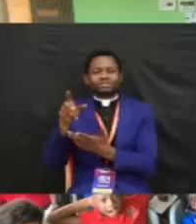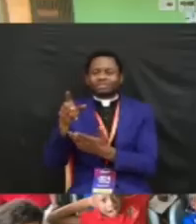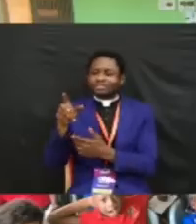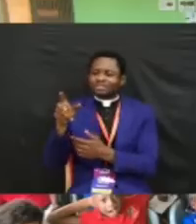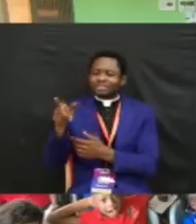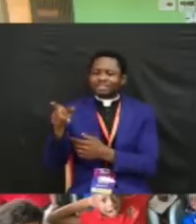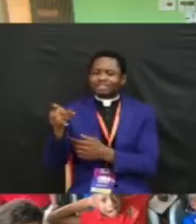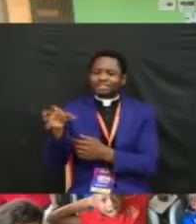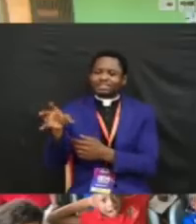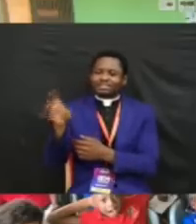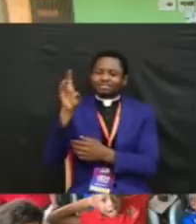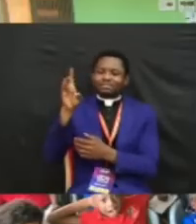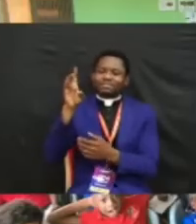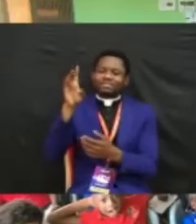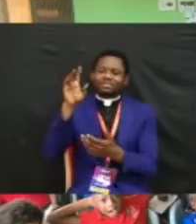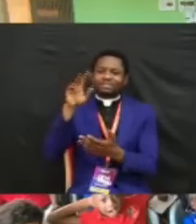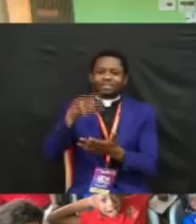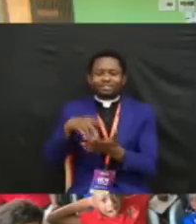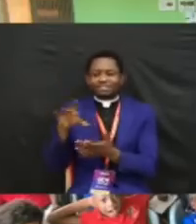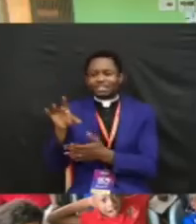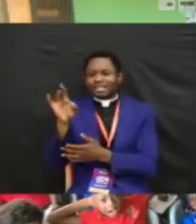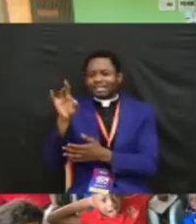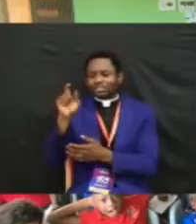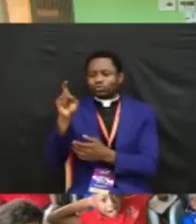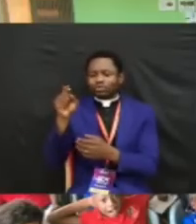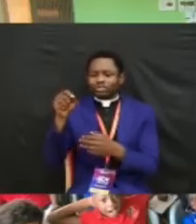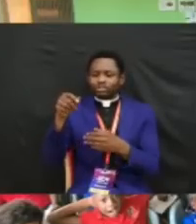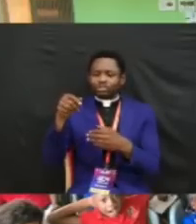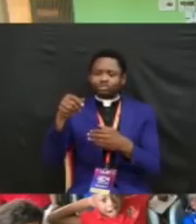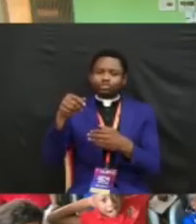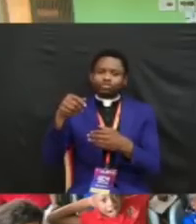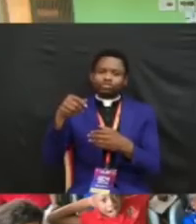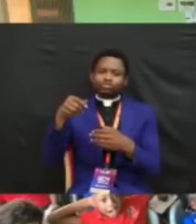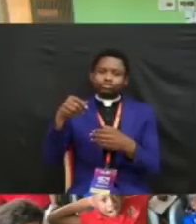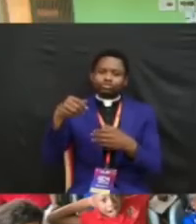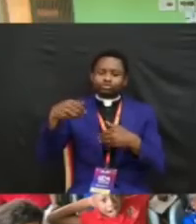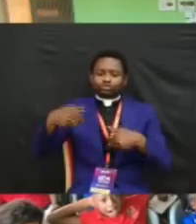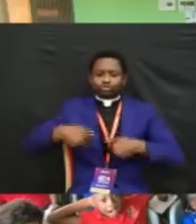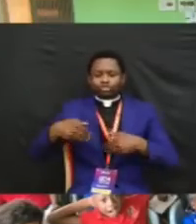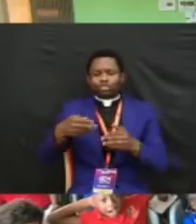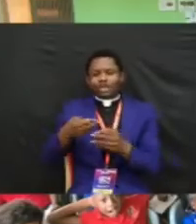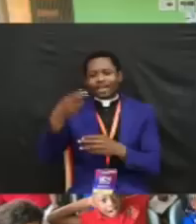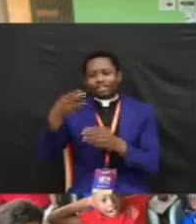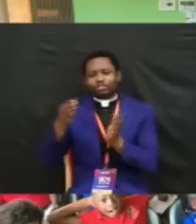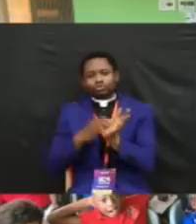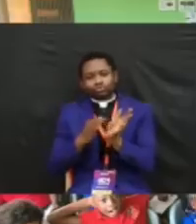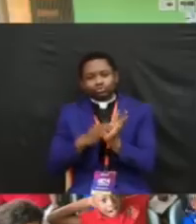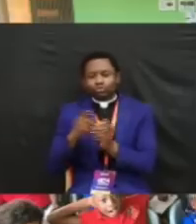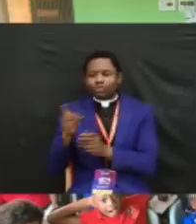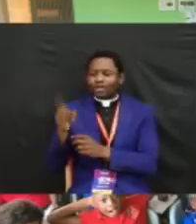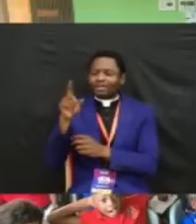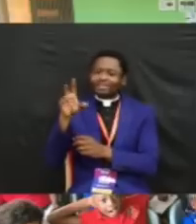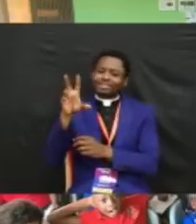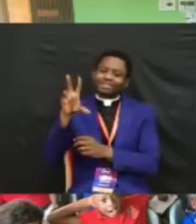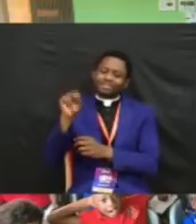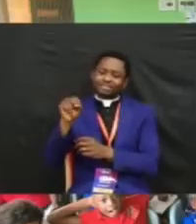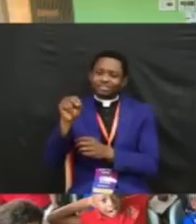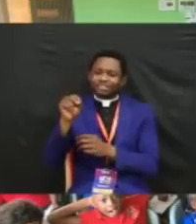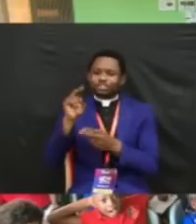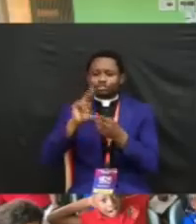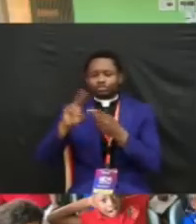high schools, 695 senior high schools, and 138 tertiary institutions. We have